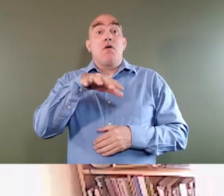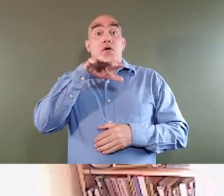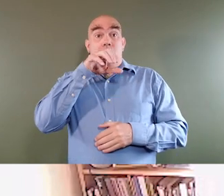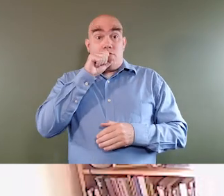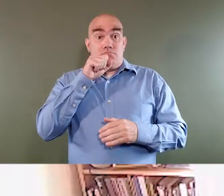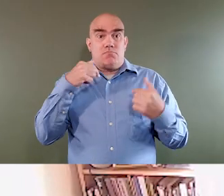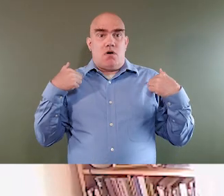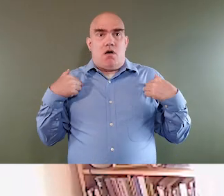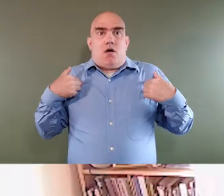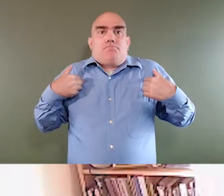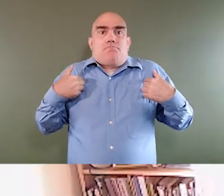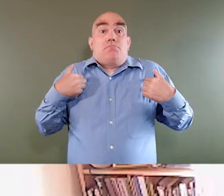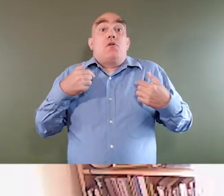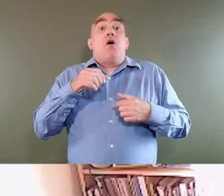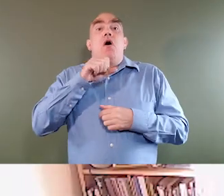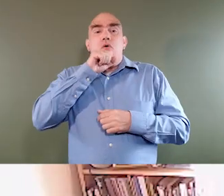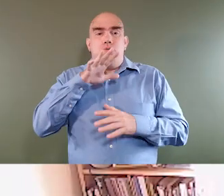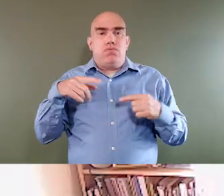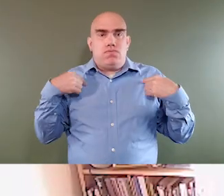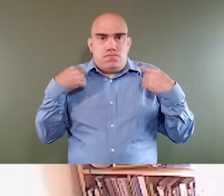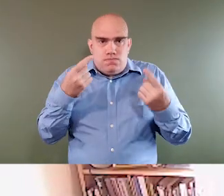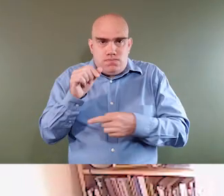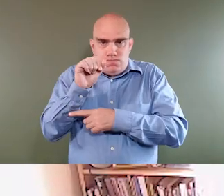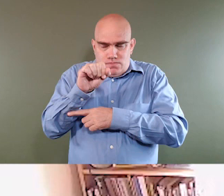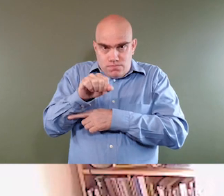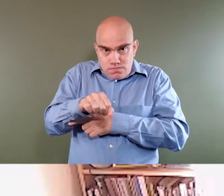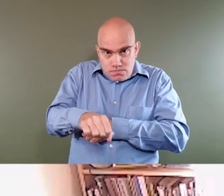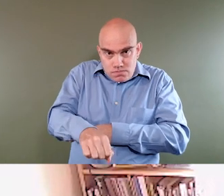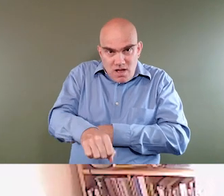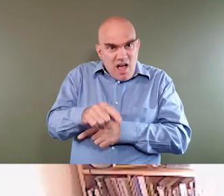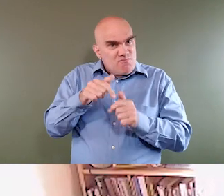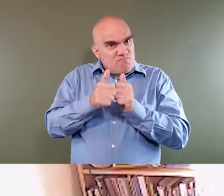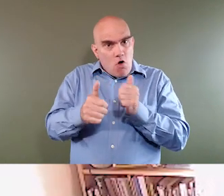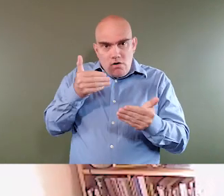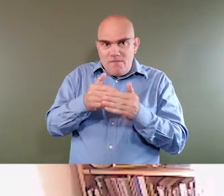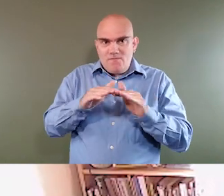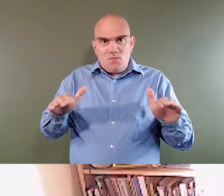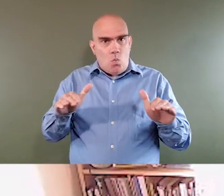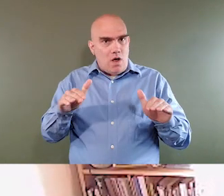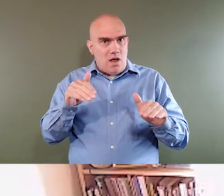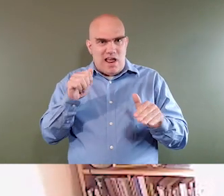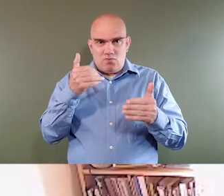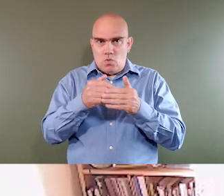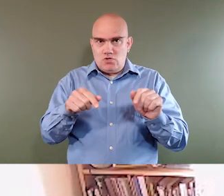an articulating roll all the way down to the floor or as close to it as you can.